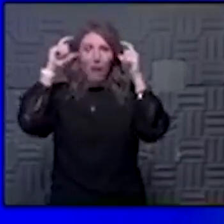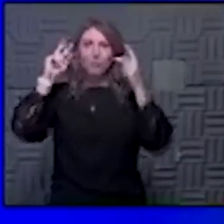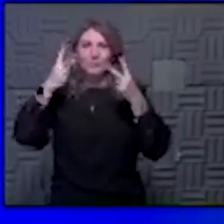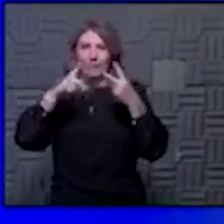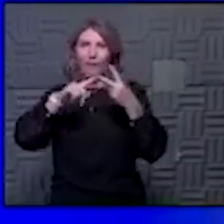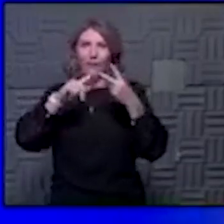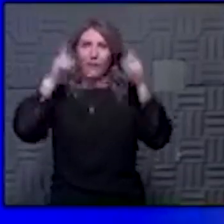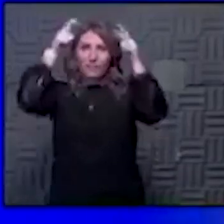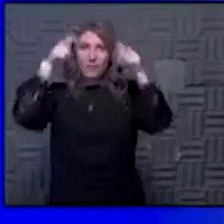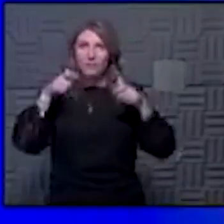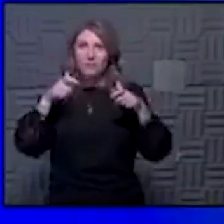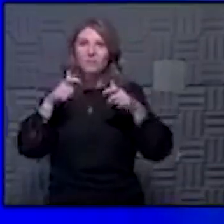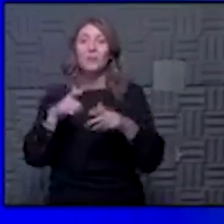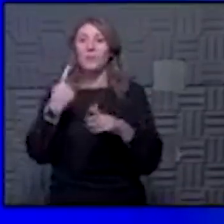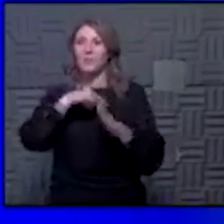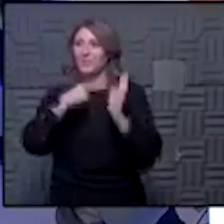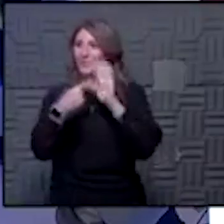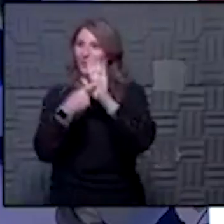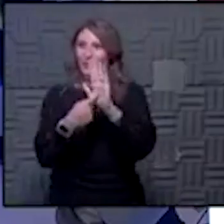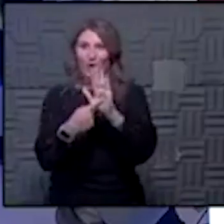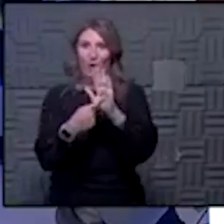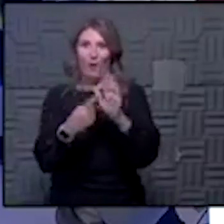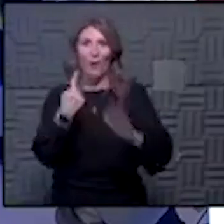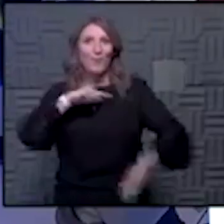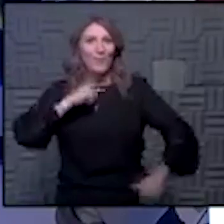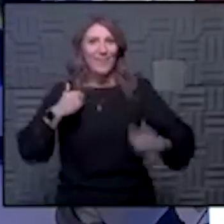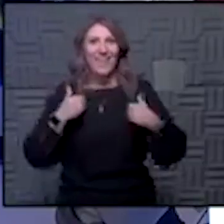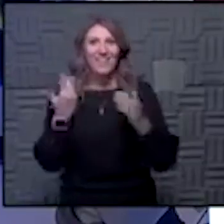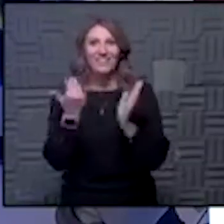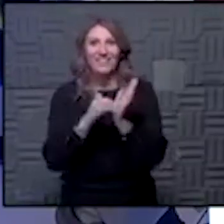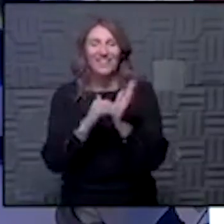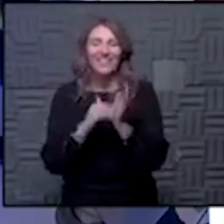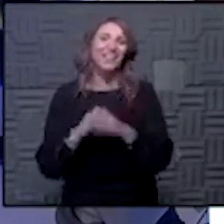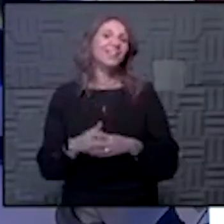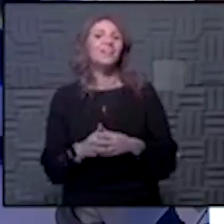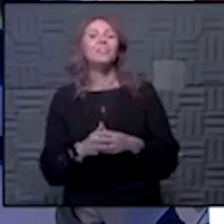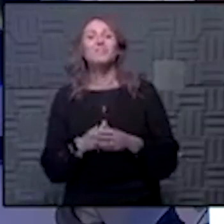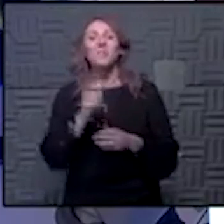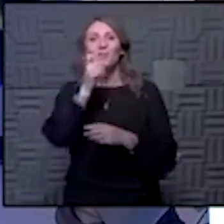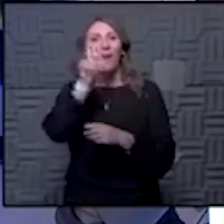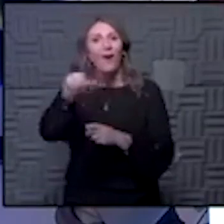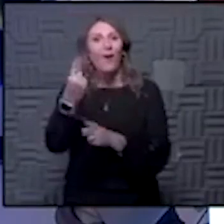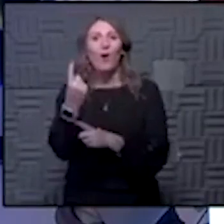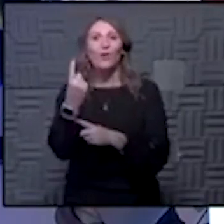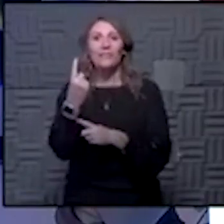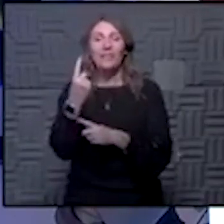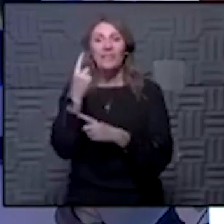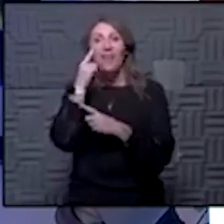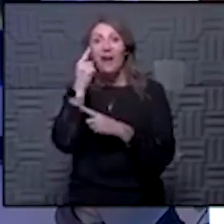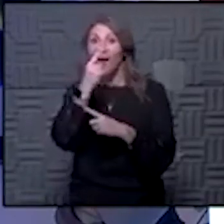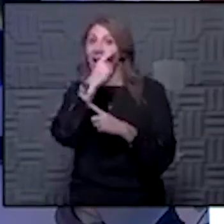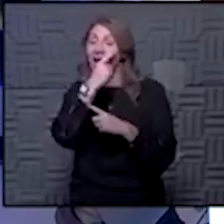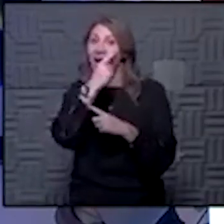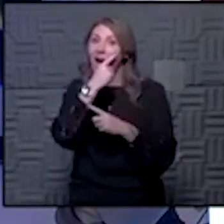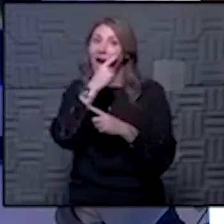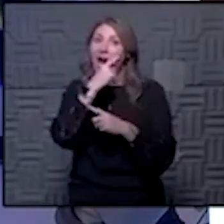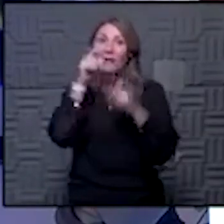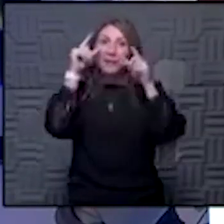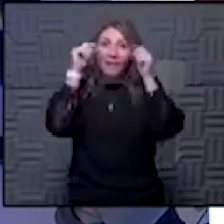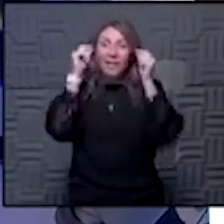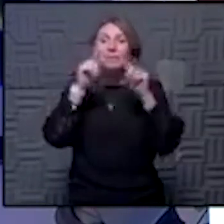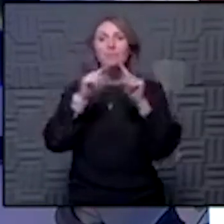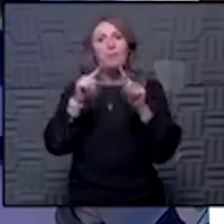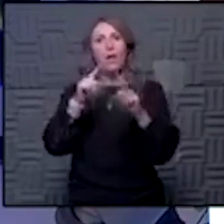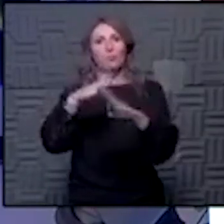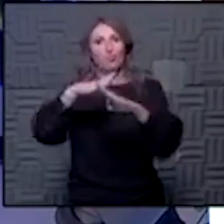goggles, which we have shown. We have shown, and we've got them again. So not just eyeglasses, but actual protective goggles that you know